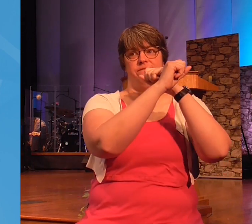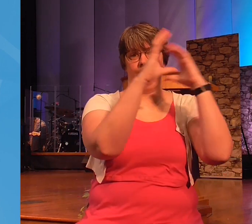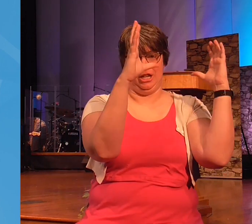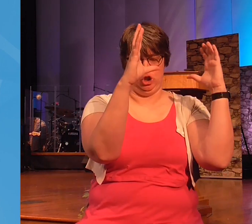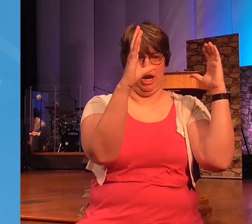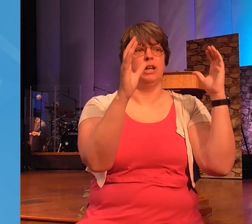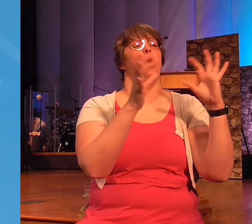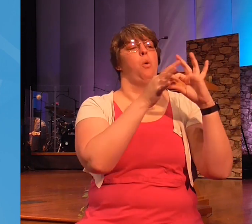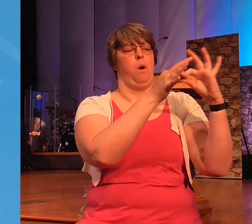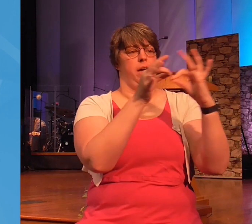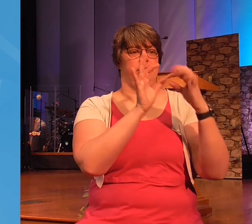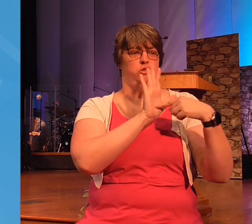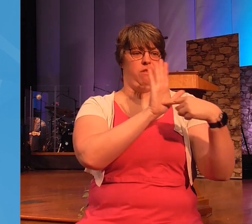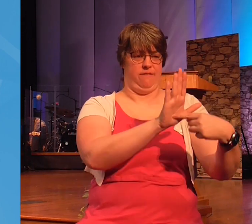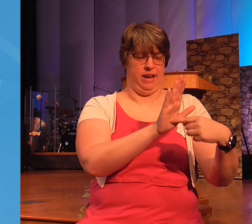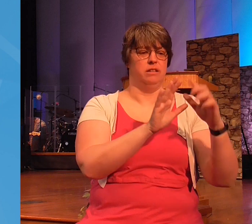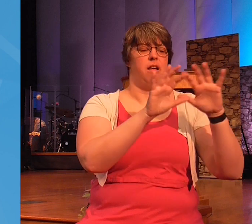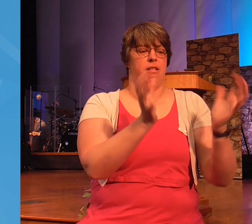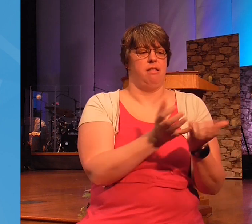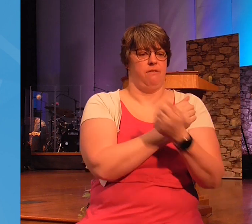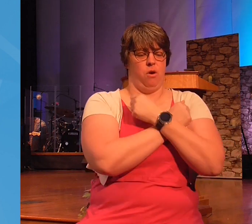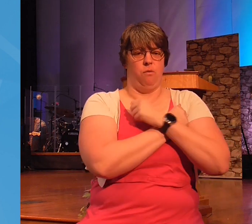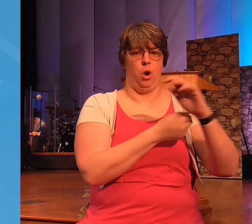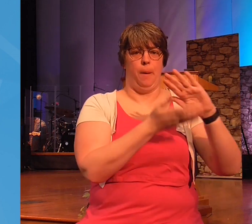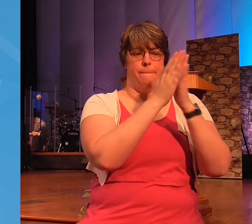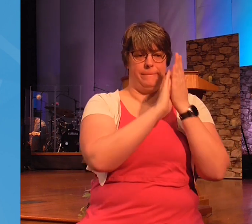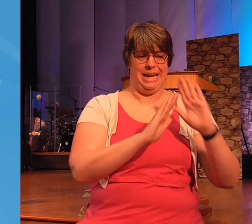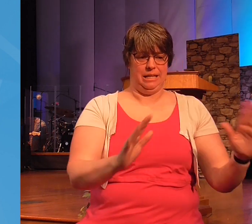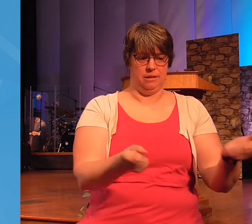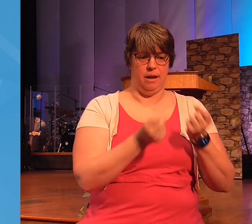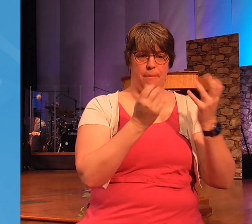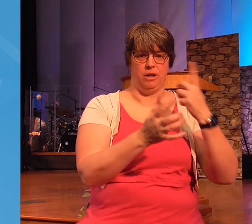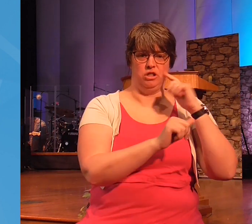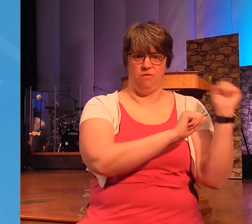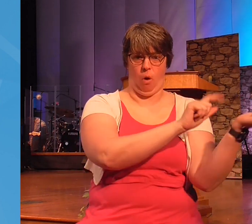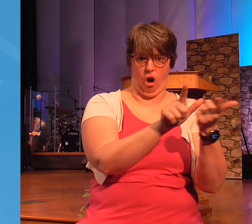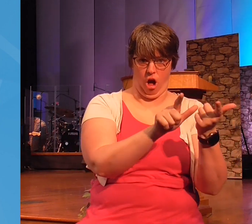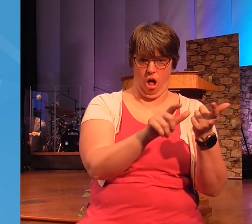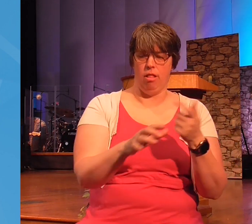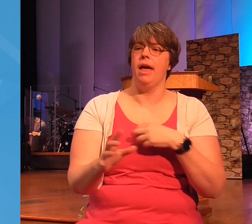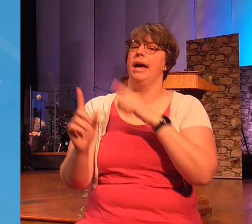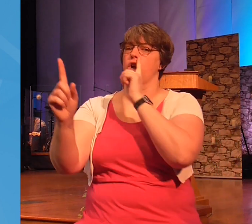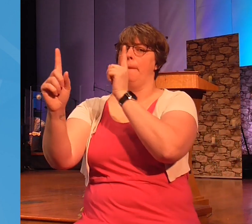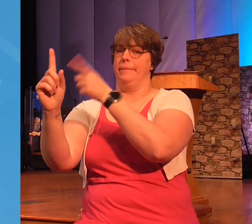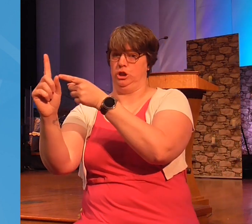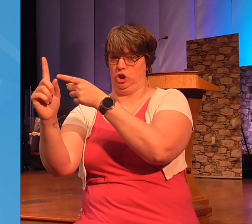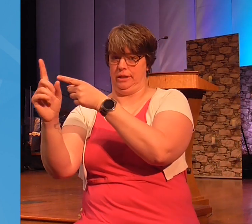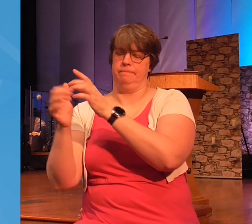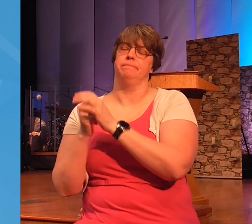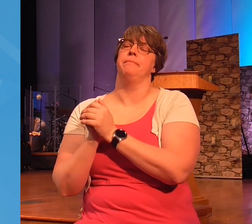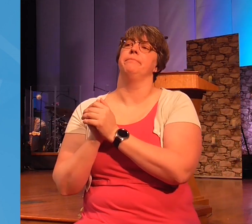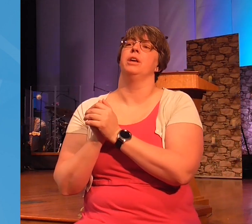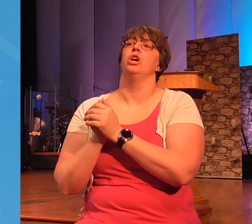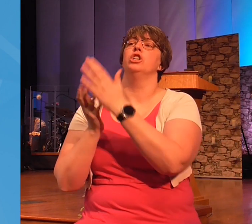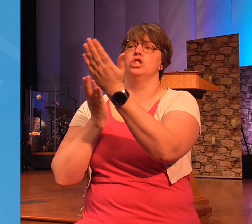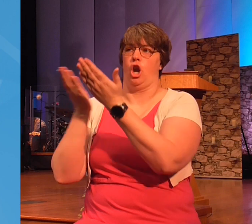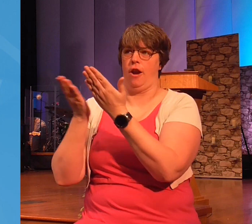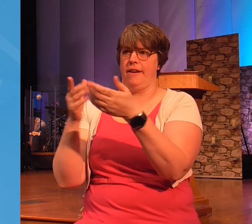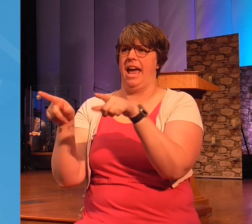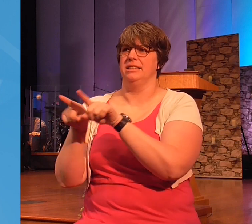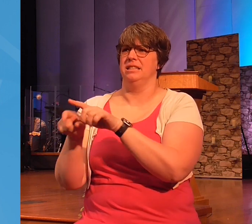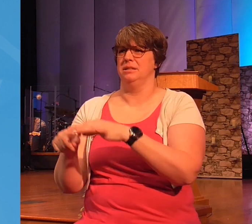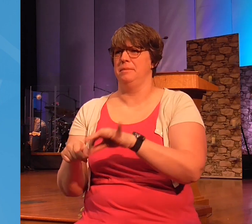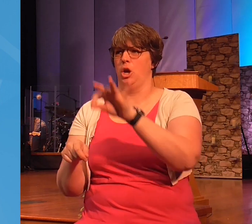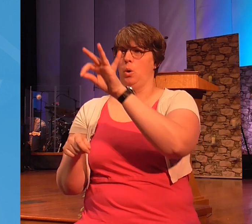oneness revealed, a world of love, peace, and abundance for all. And our mission, to